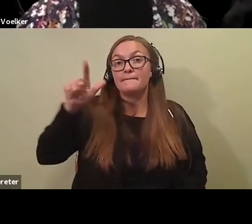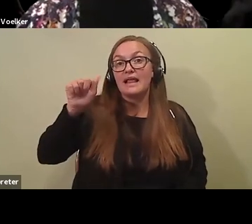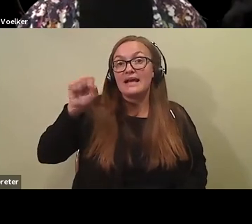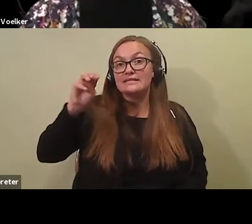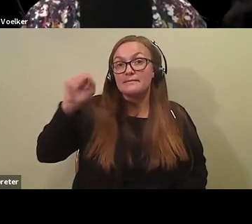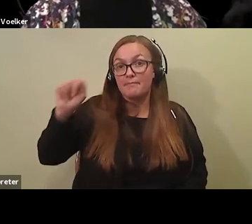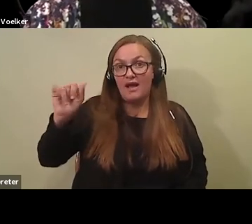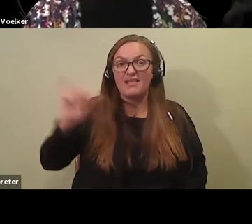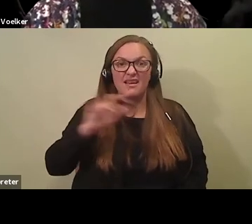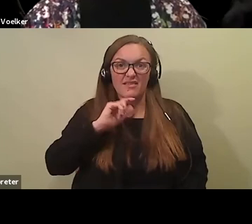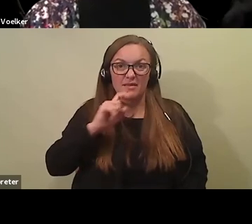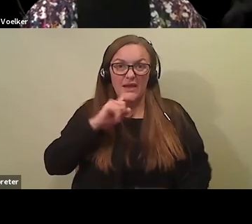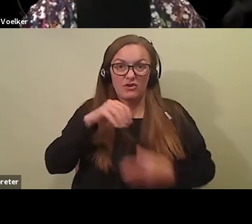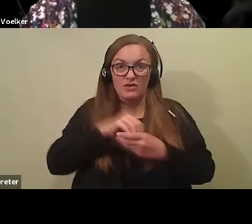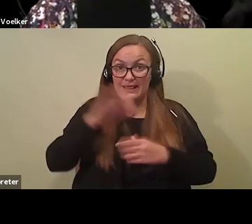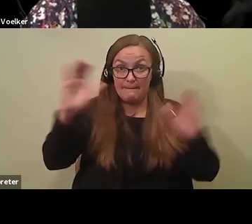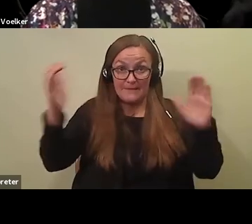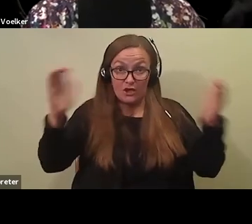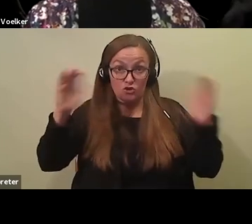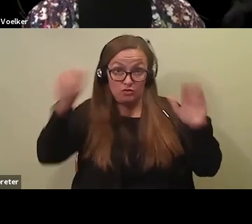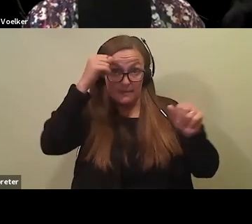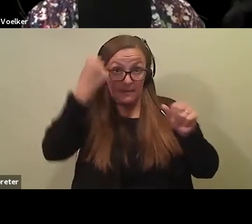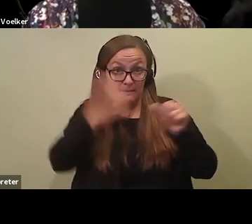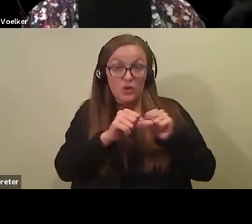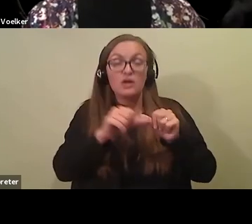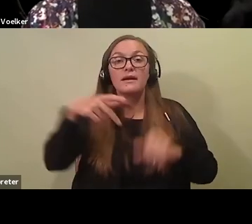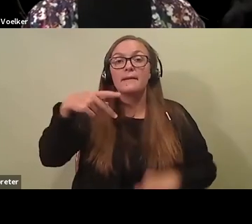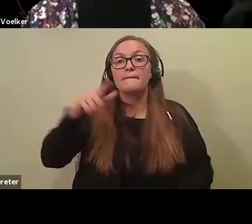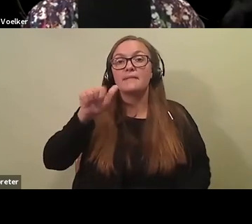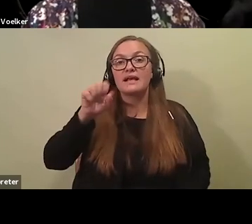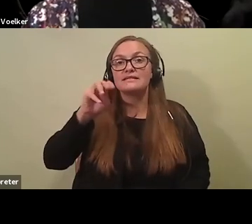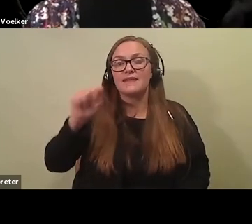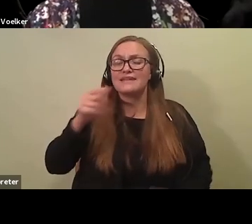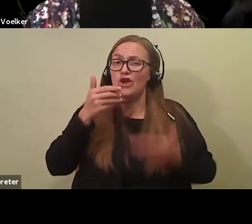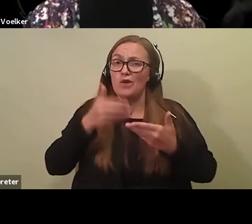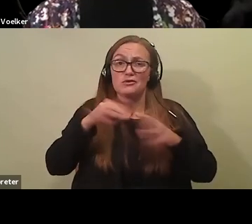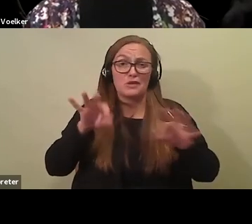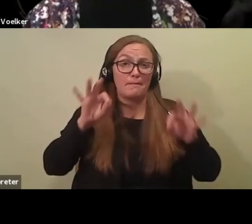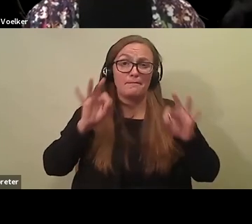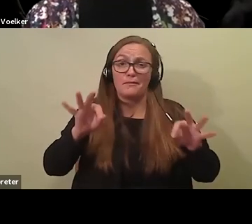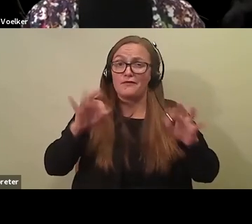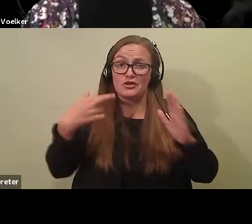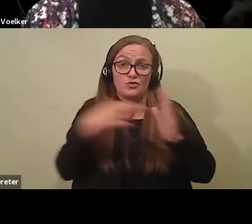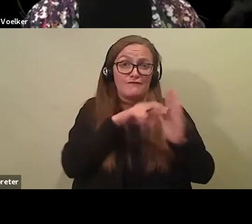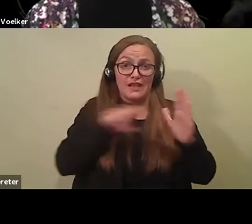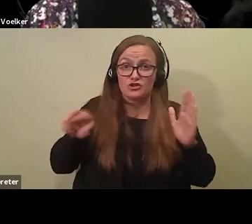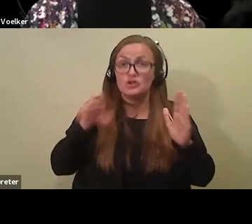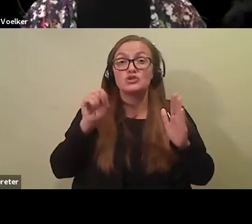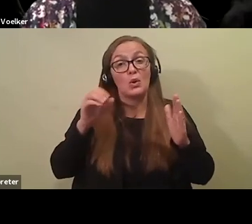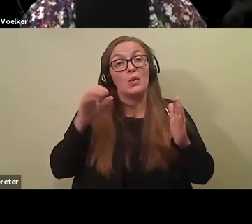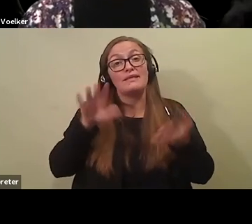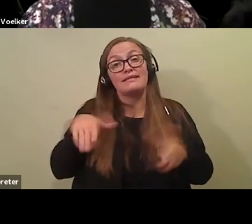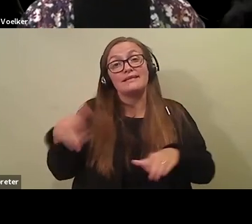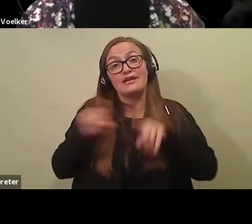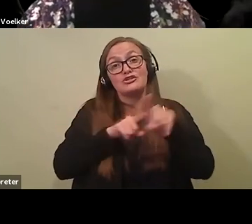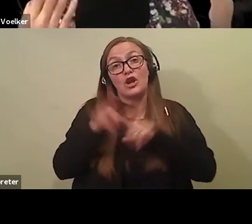the metal in your mirror, is a perfect or near perfect reflector. So the Death Star will kill itself. So,